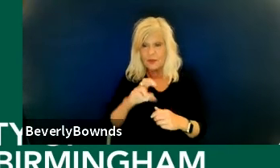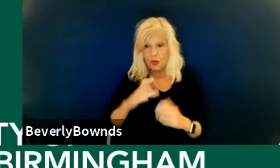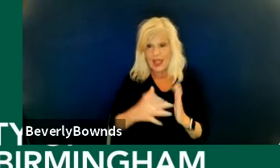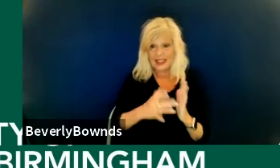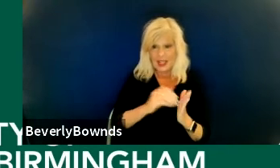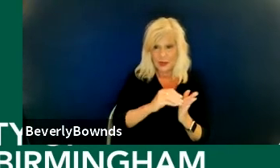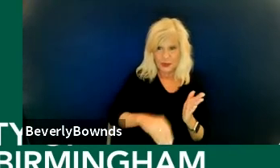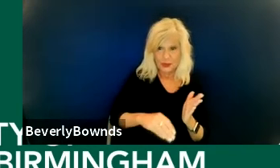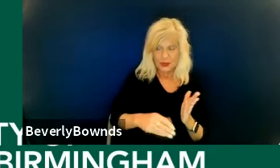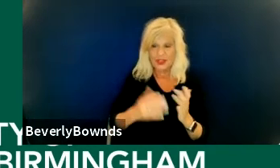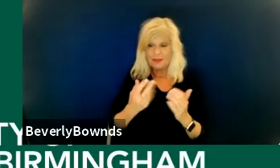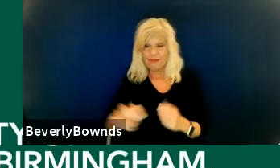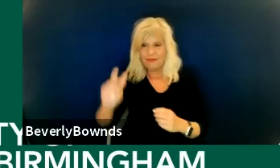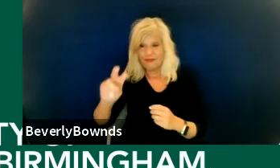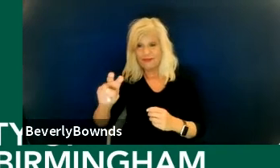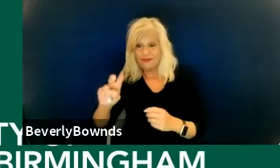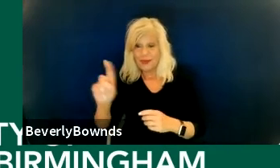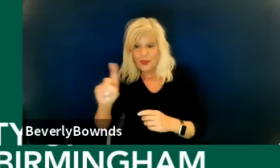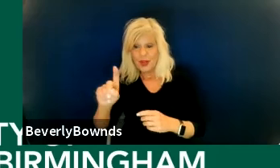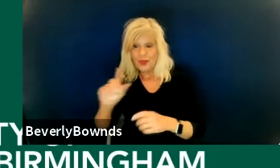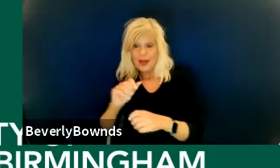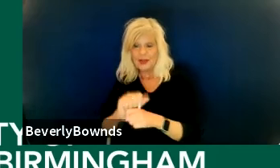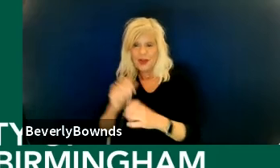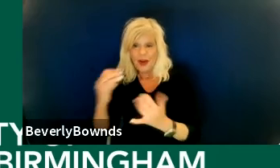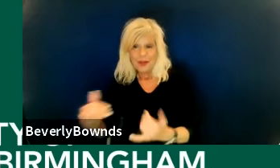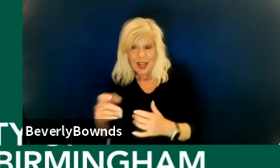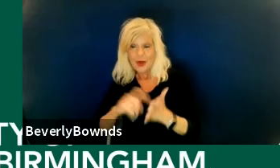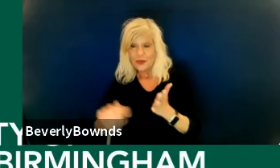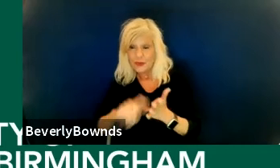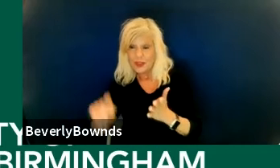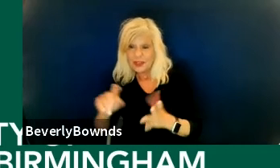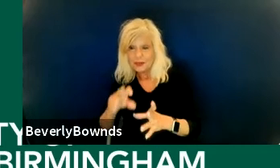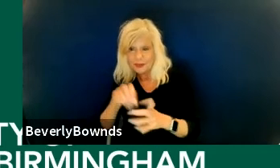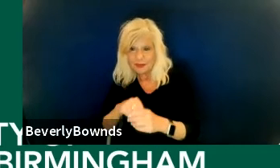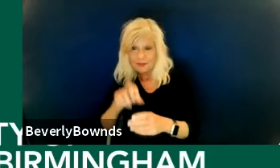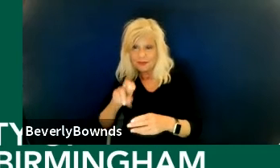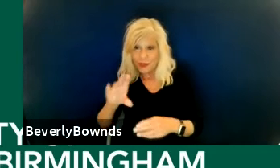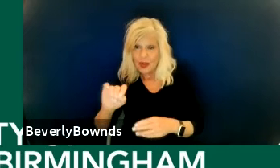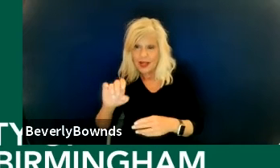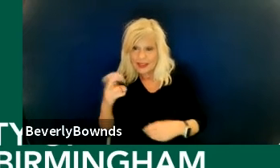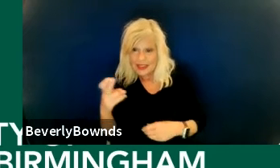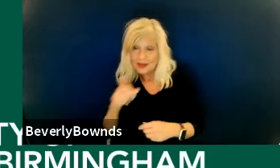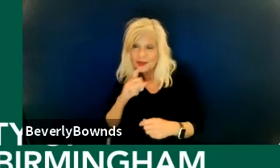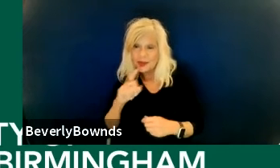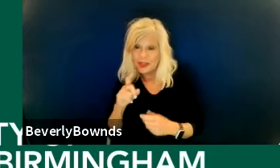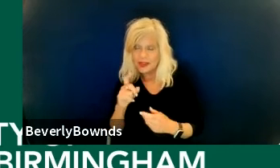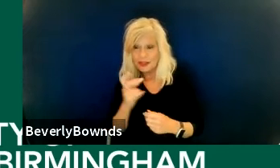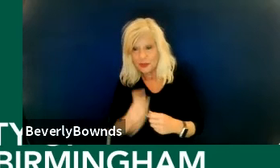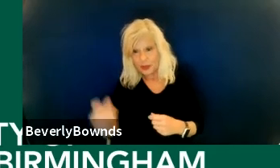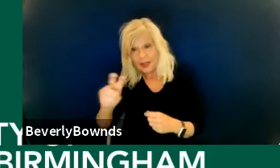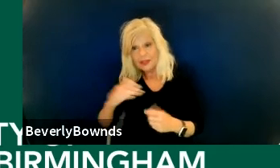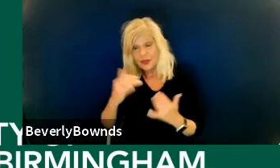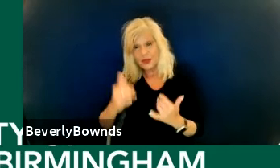student into now where I'm at, and how the research I participate in RECTech has really transferred into my current research